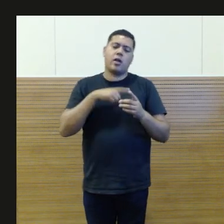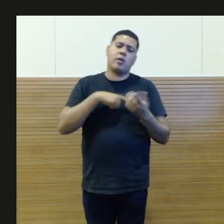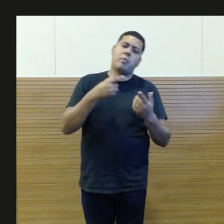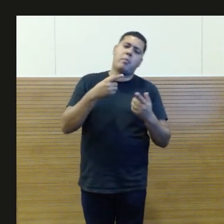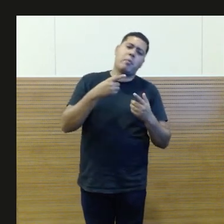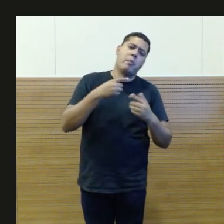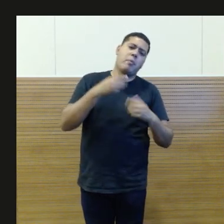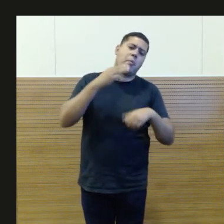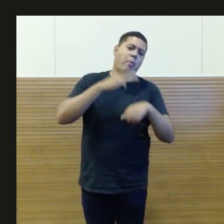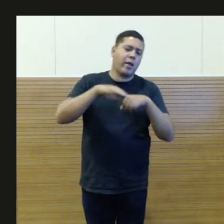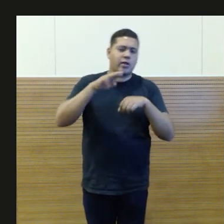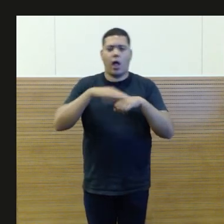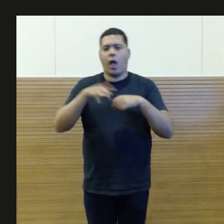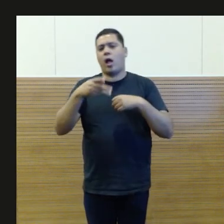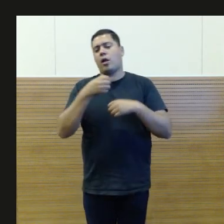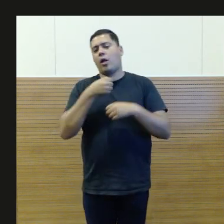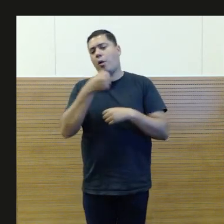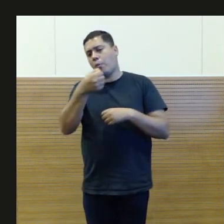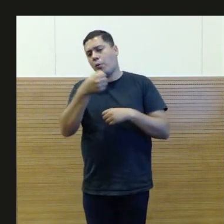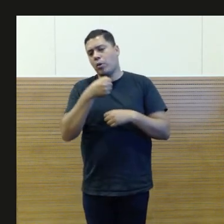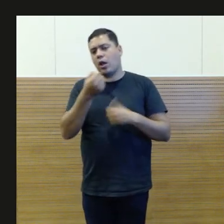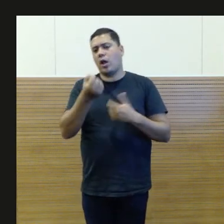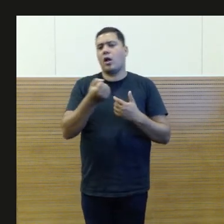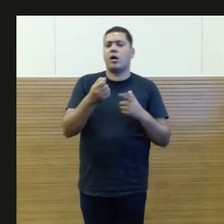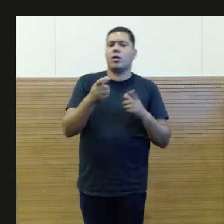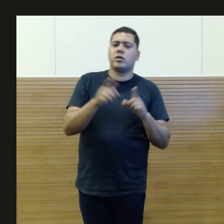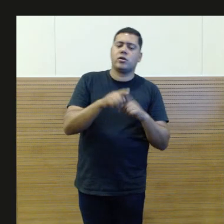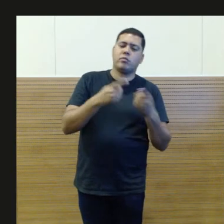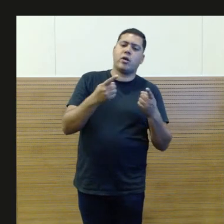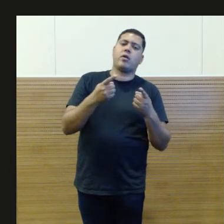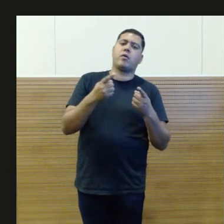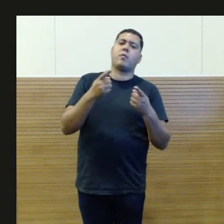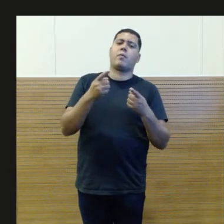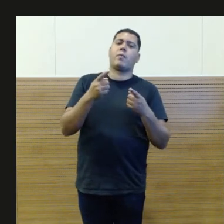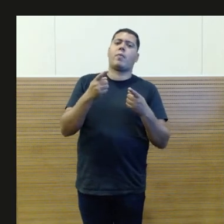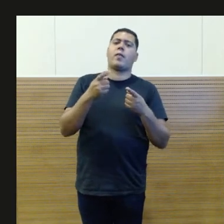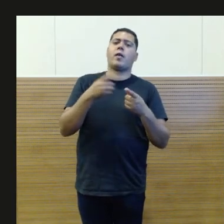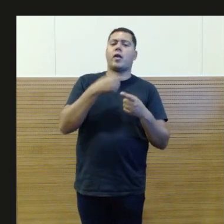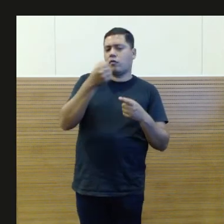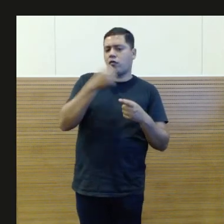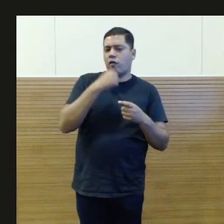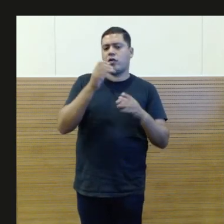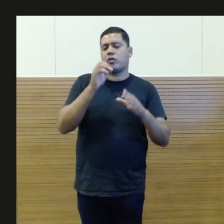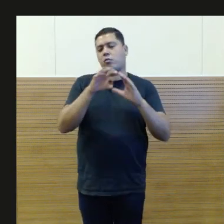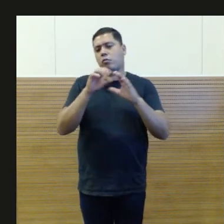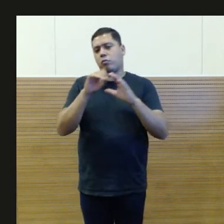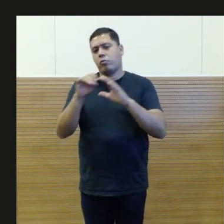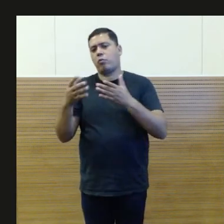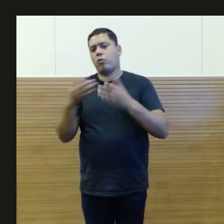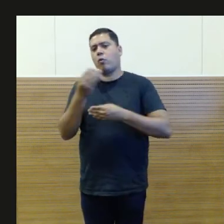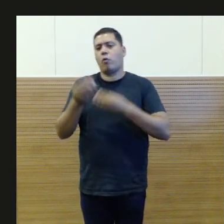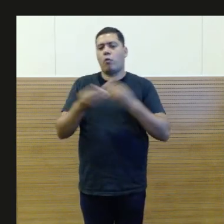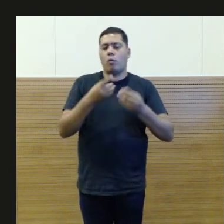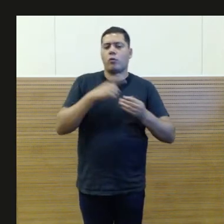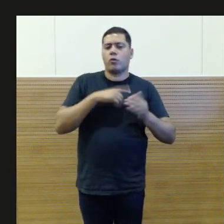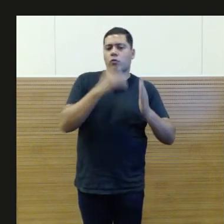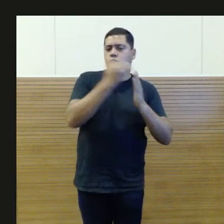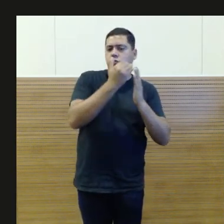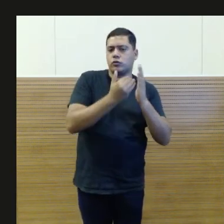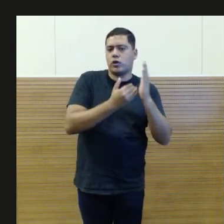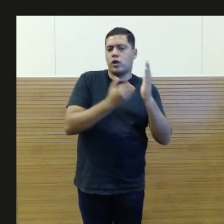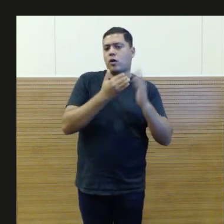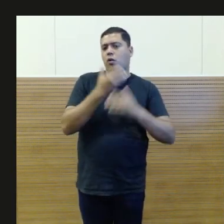and based on those food guides for people who have diabetes, hypertension, and